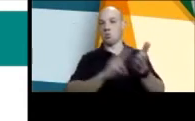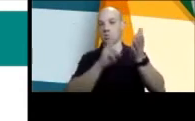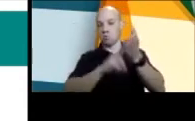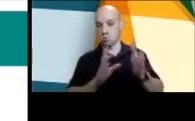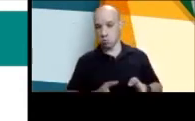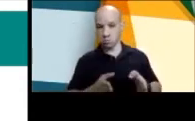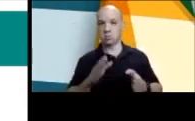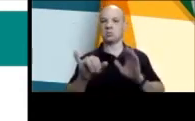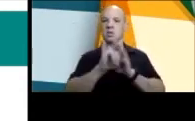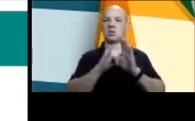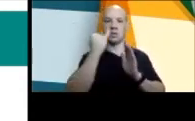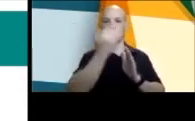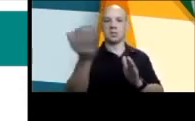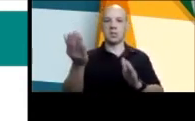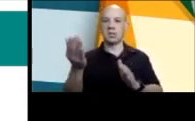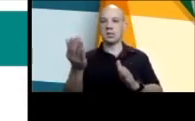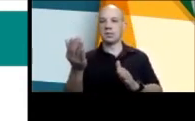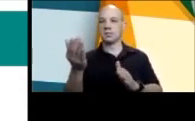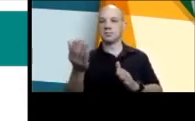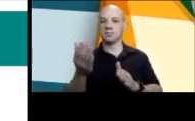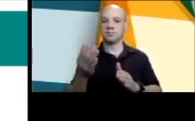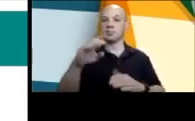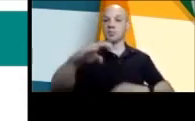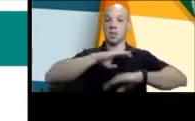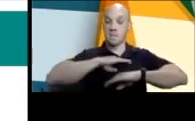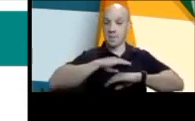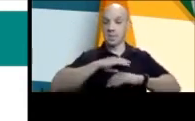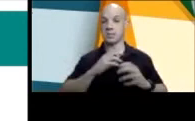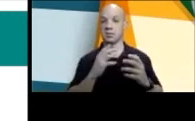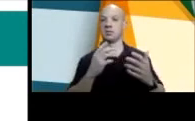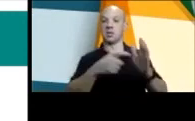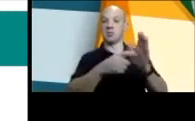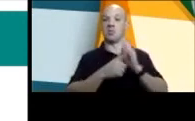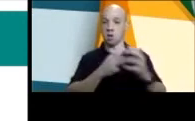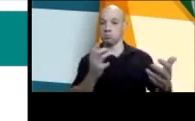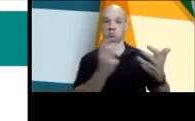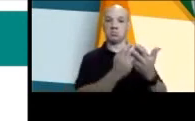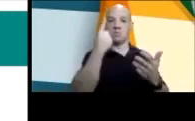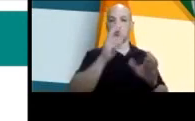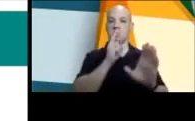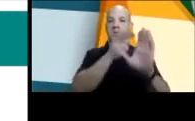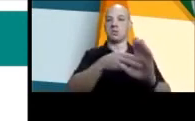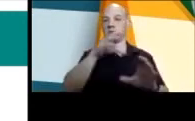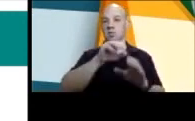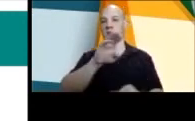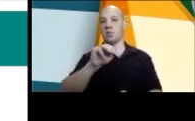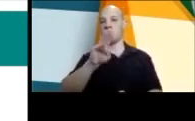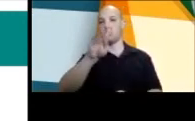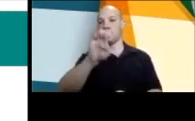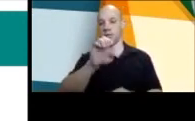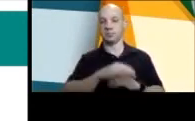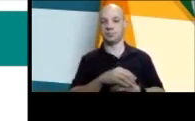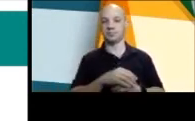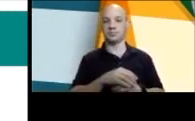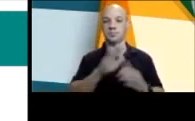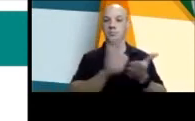identify if they met the requirements to waive their goal for participation for MWBE. Documentation of